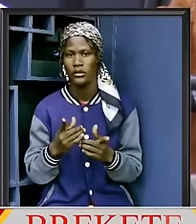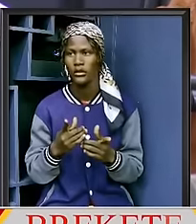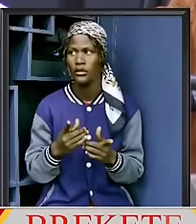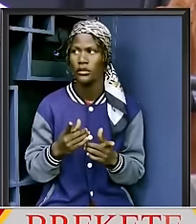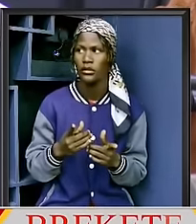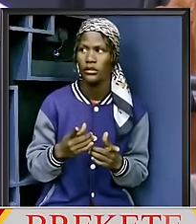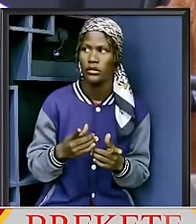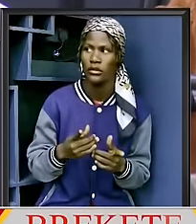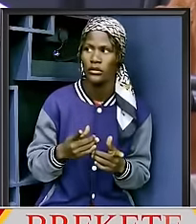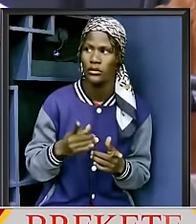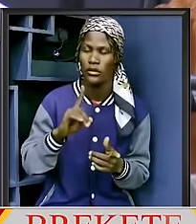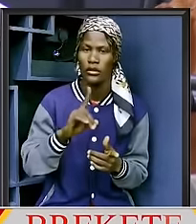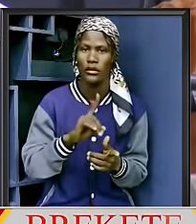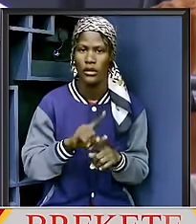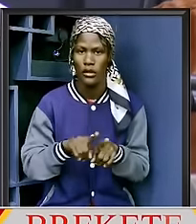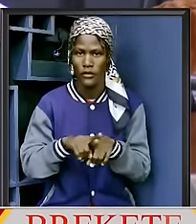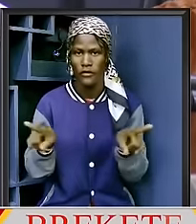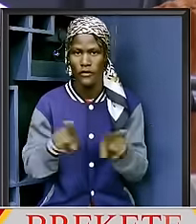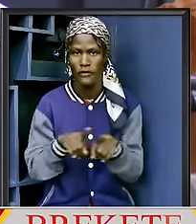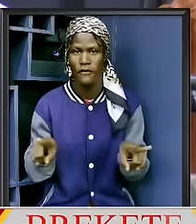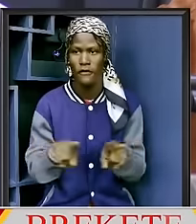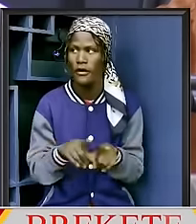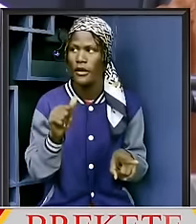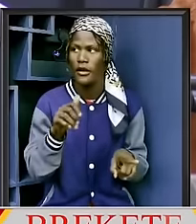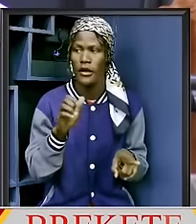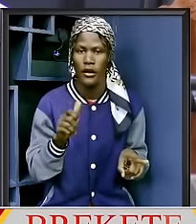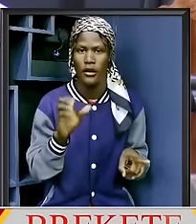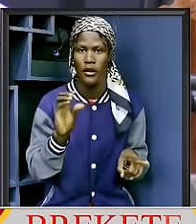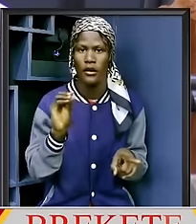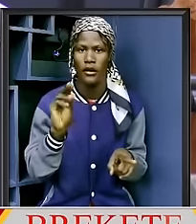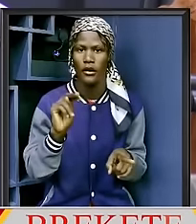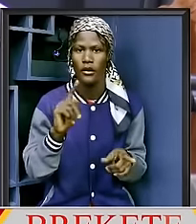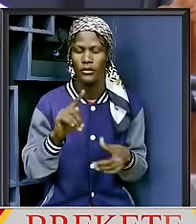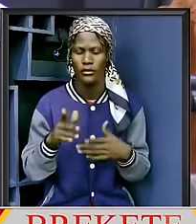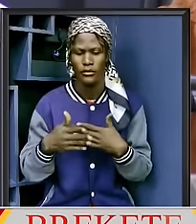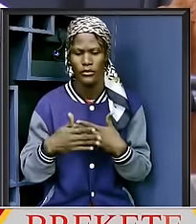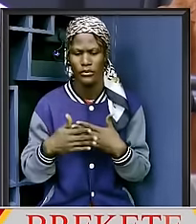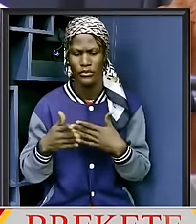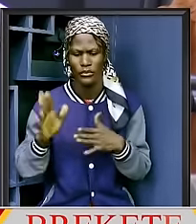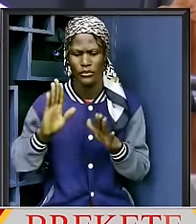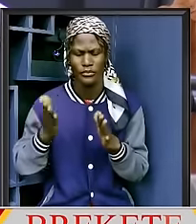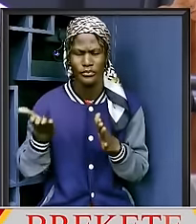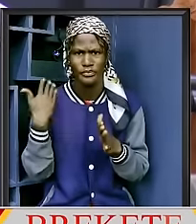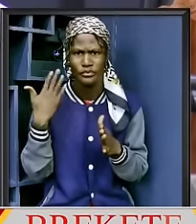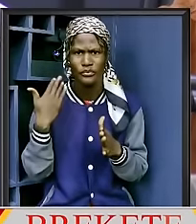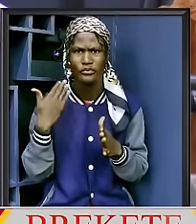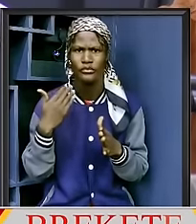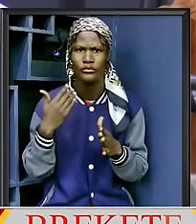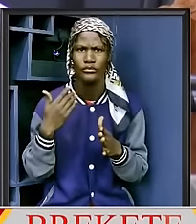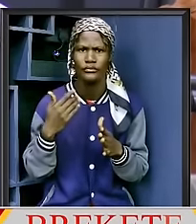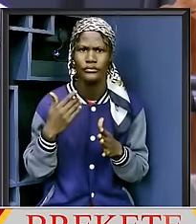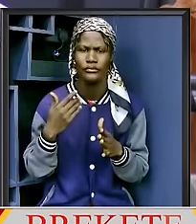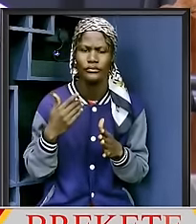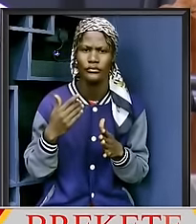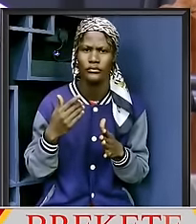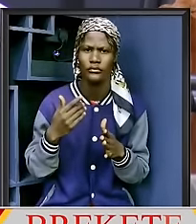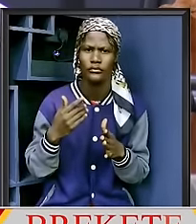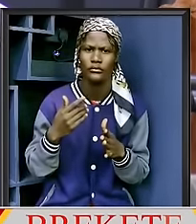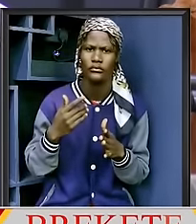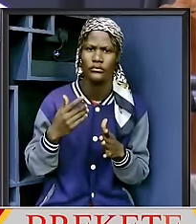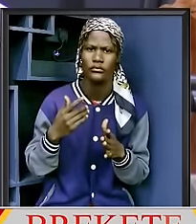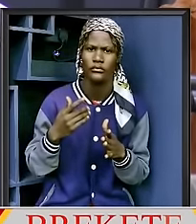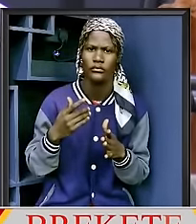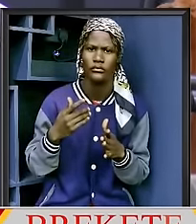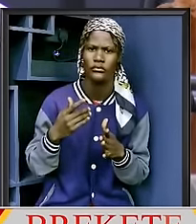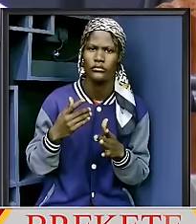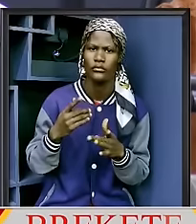accounts. After they freeze the account, I've never transferred. But before they freeze the account? Before they freeze the account, I do use my account